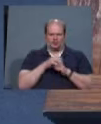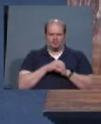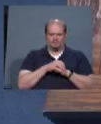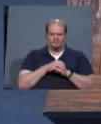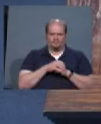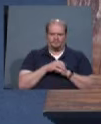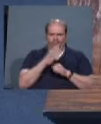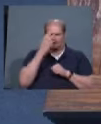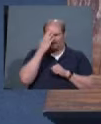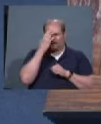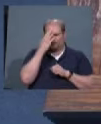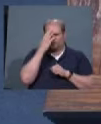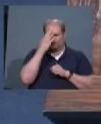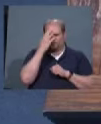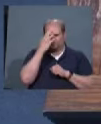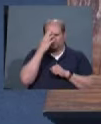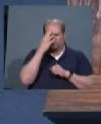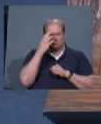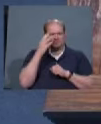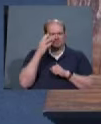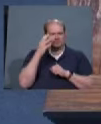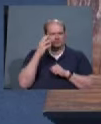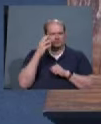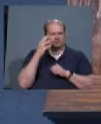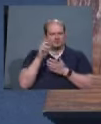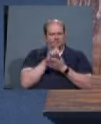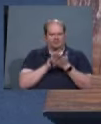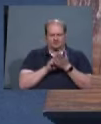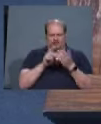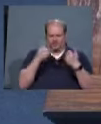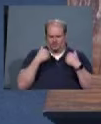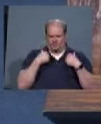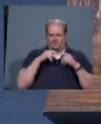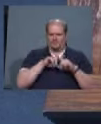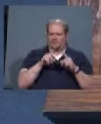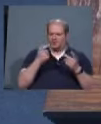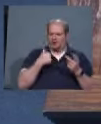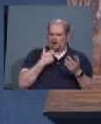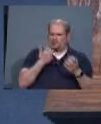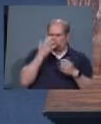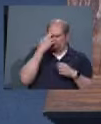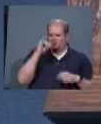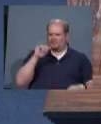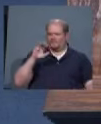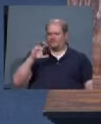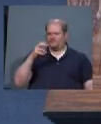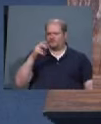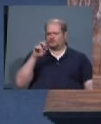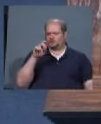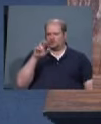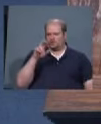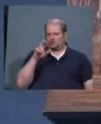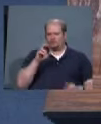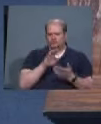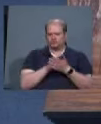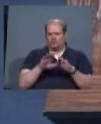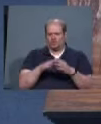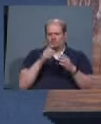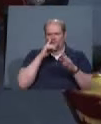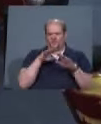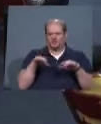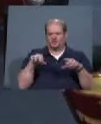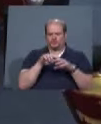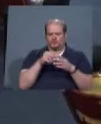I love the designs that you have, but I want to know if this charter school is going to be open to the children in the